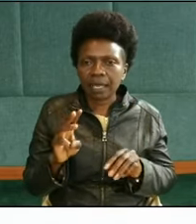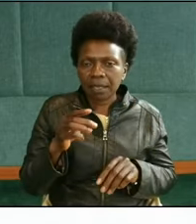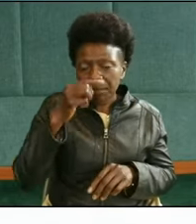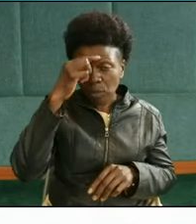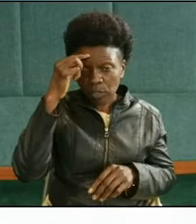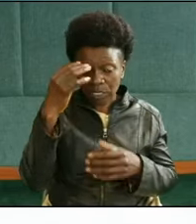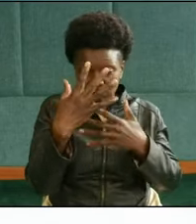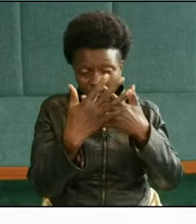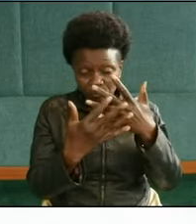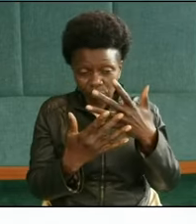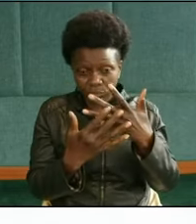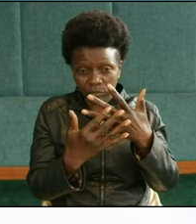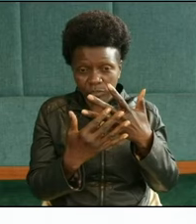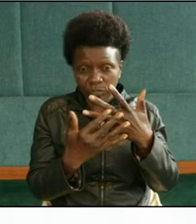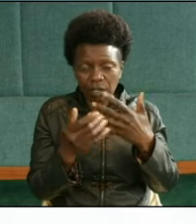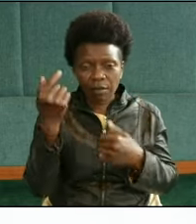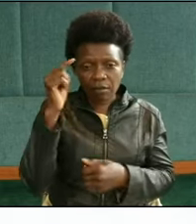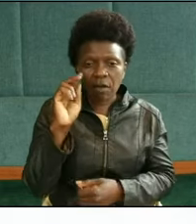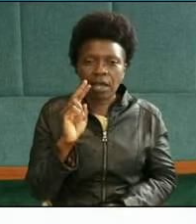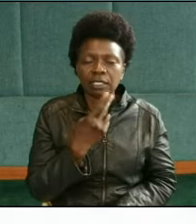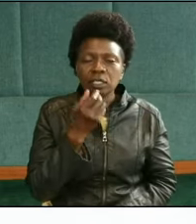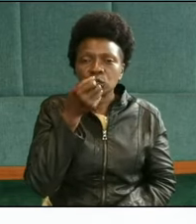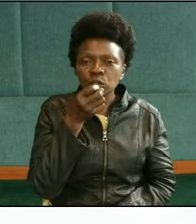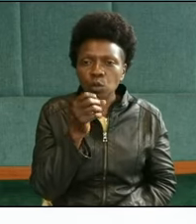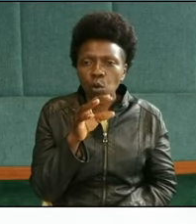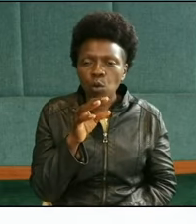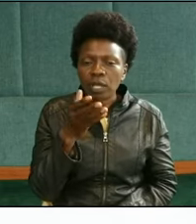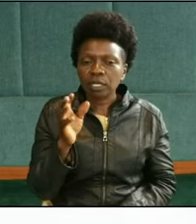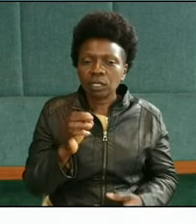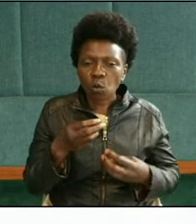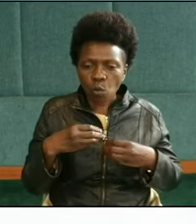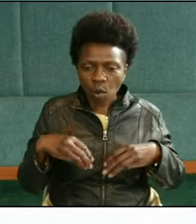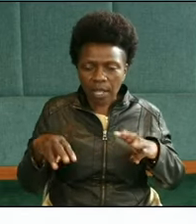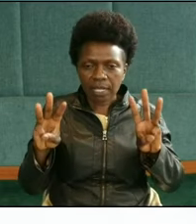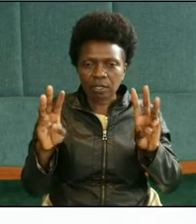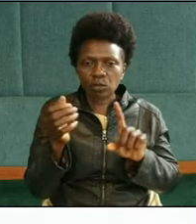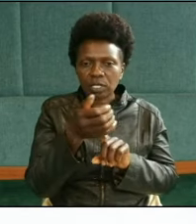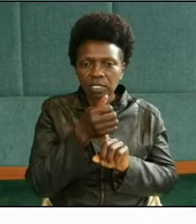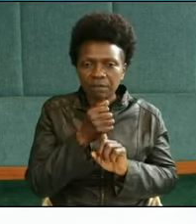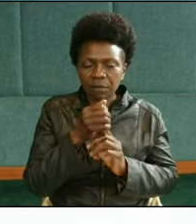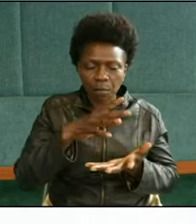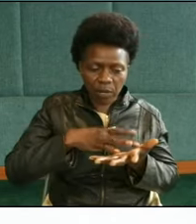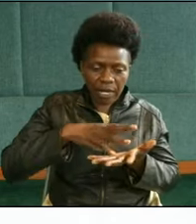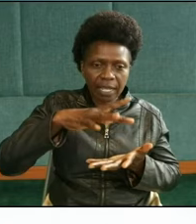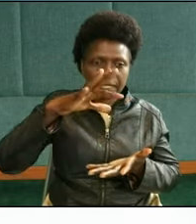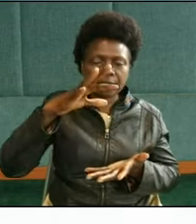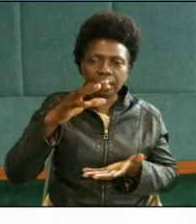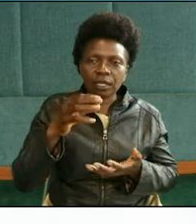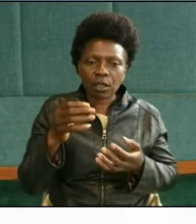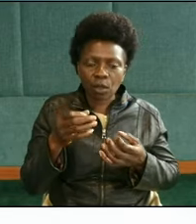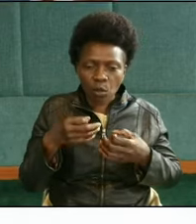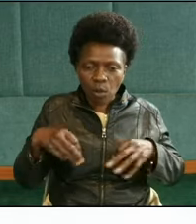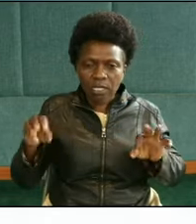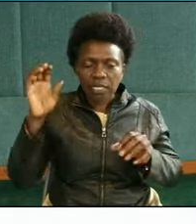shed his blood for us. So he is worthy to receive praise. Worthy